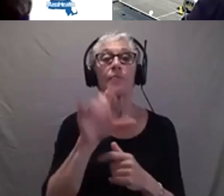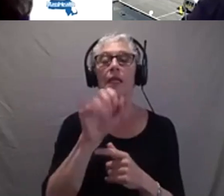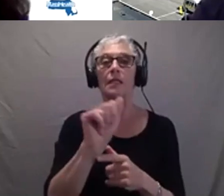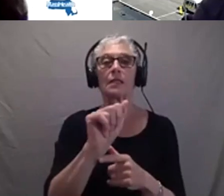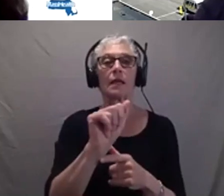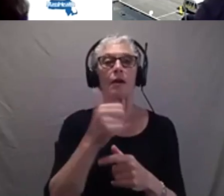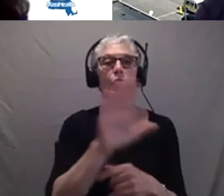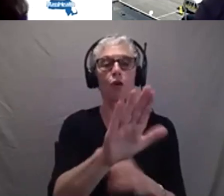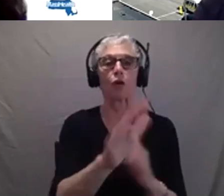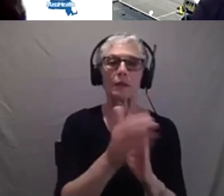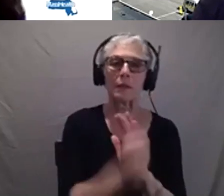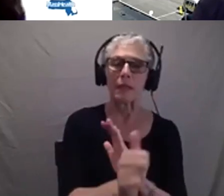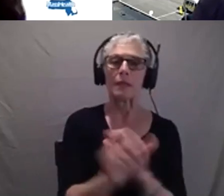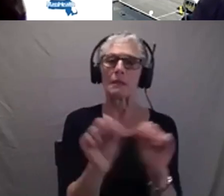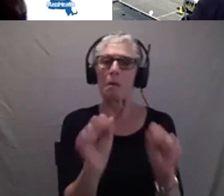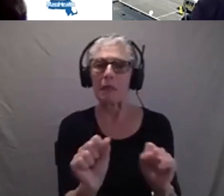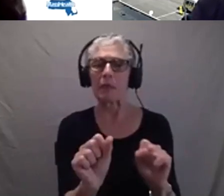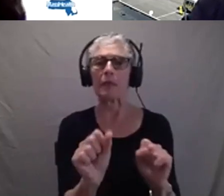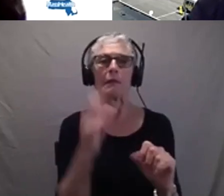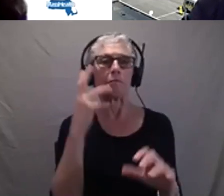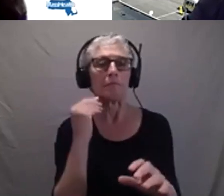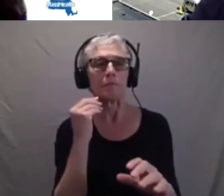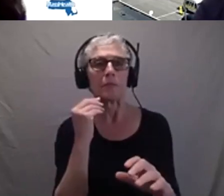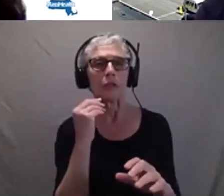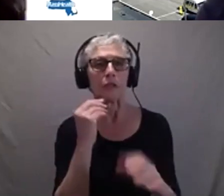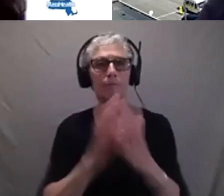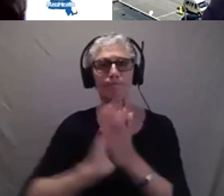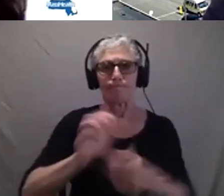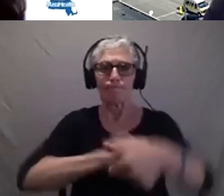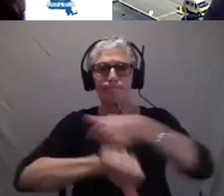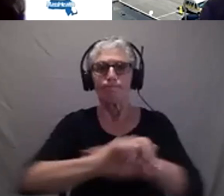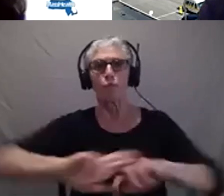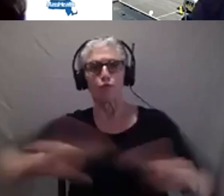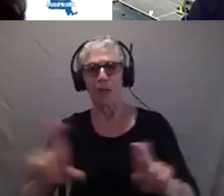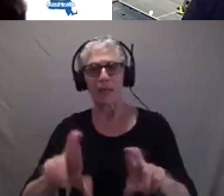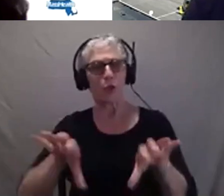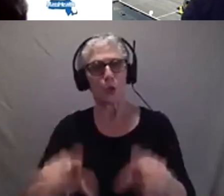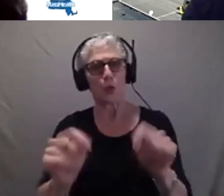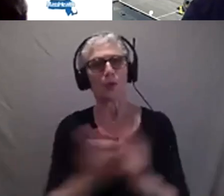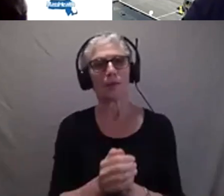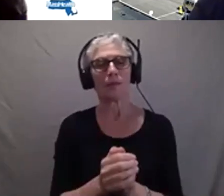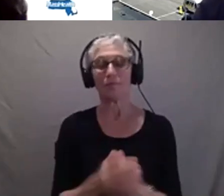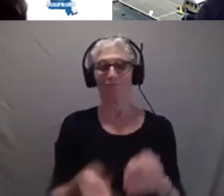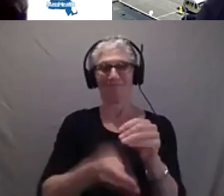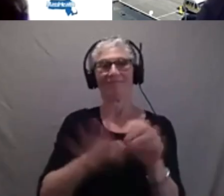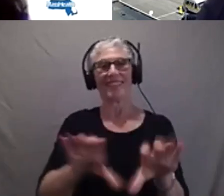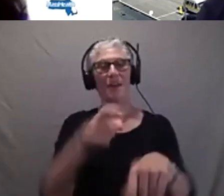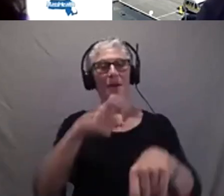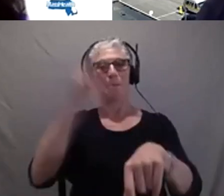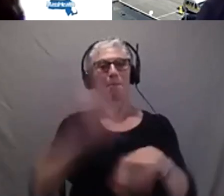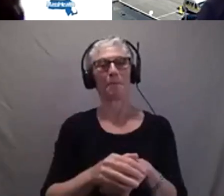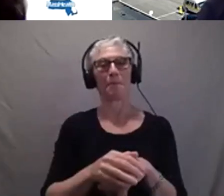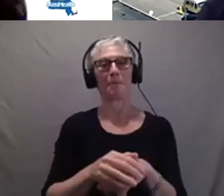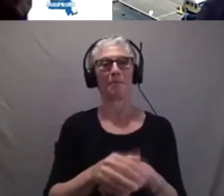skills and expertise to help on this important project under very extraordinary circumstances. And of course, she got it done on time and with a high degree of